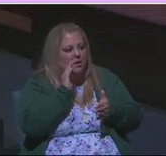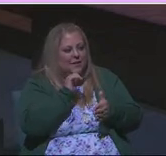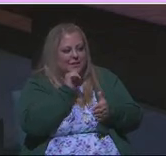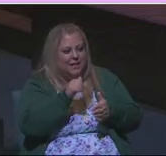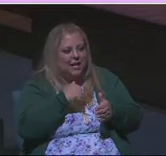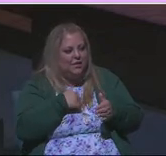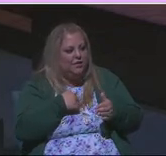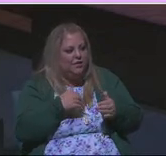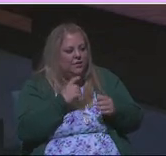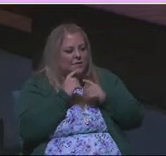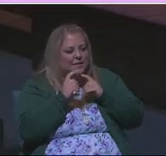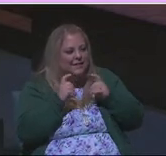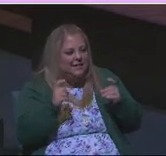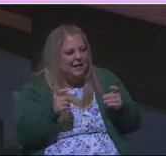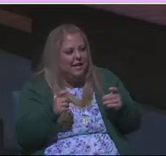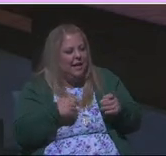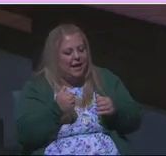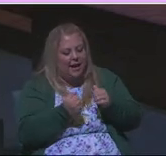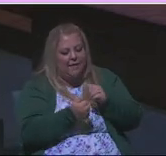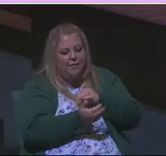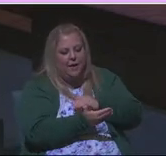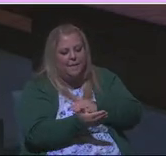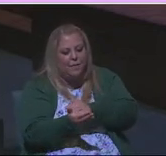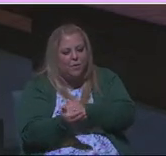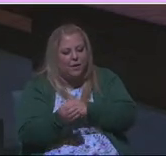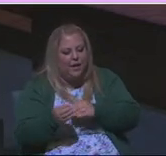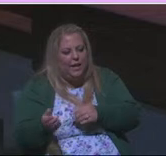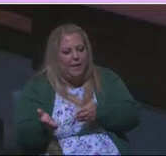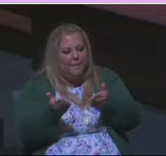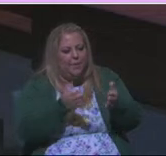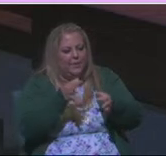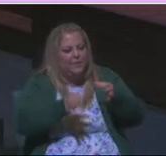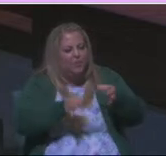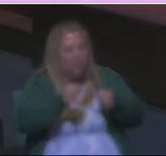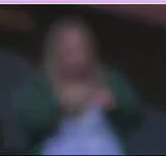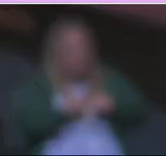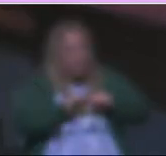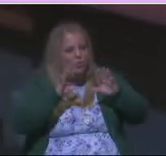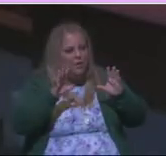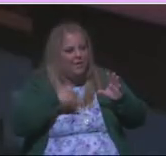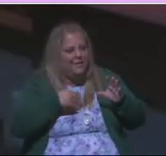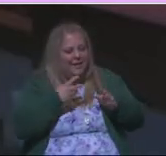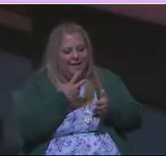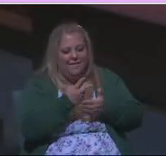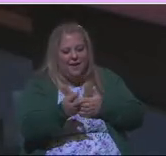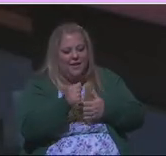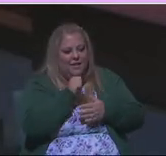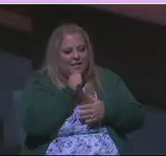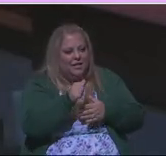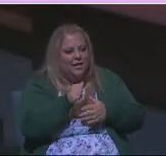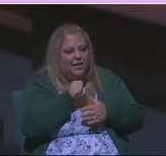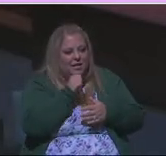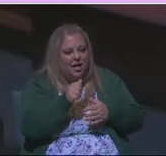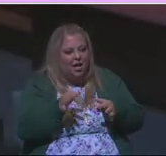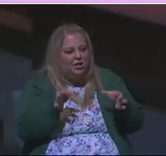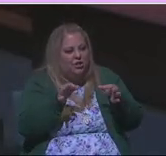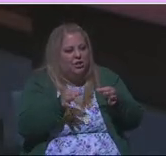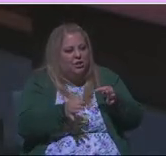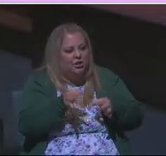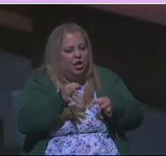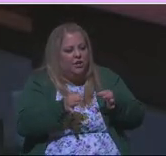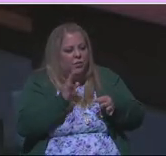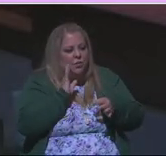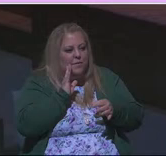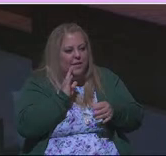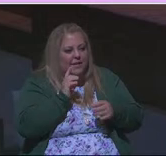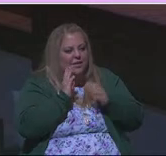iniquity. Every morning doth he bring his judgment to light. He faileth not, but the unjust knoweth no shame. Romans chapter 2,